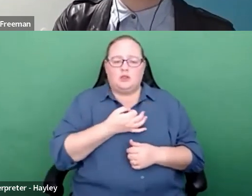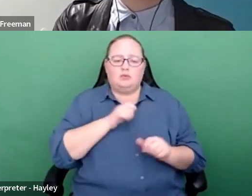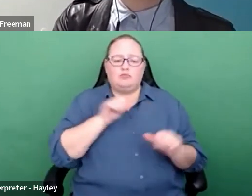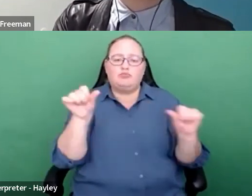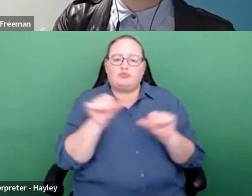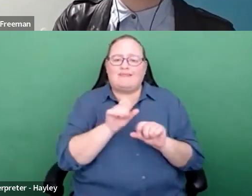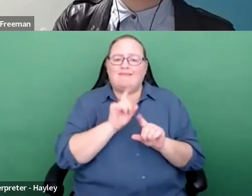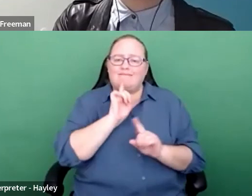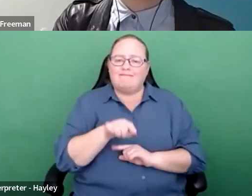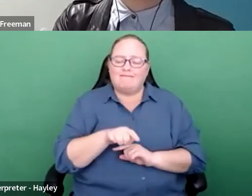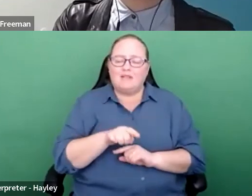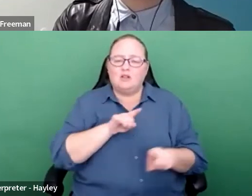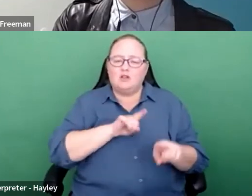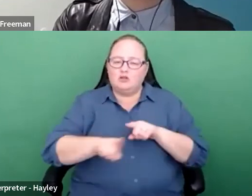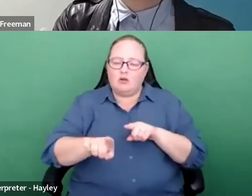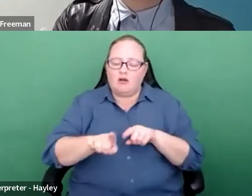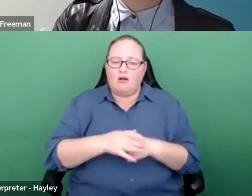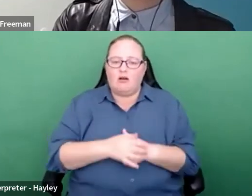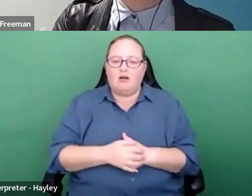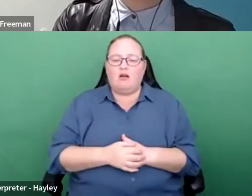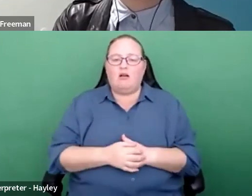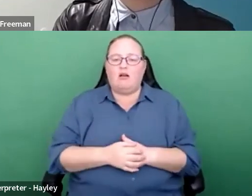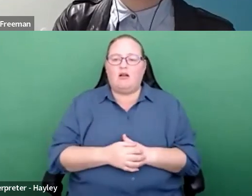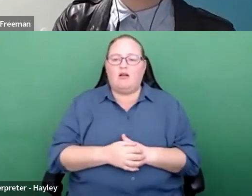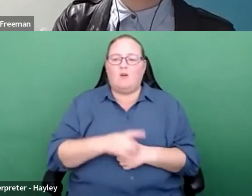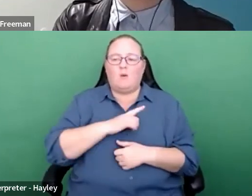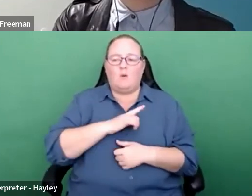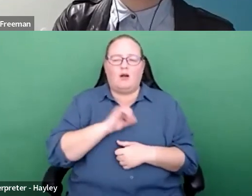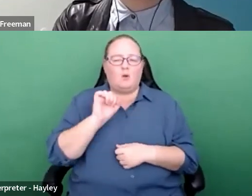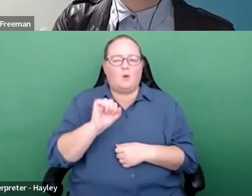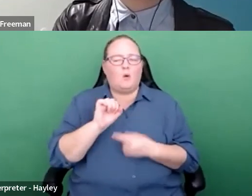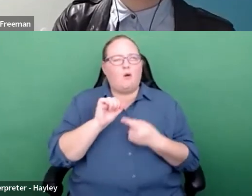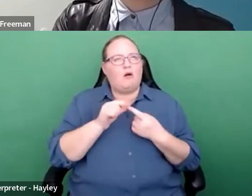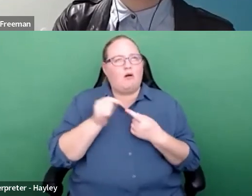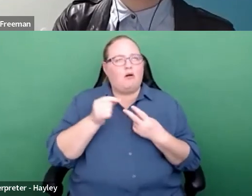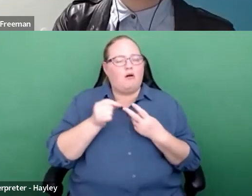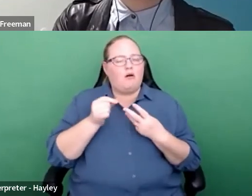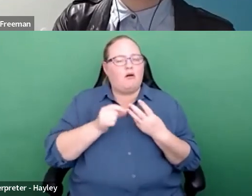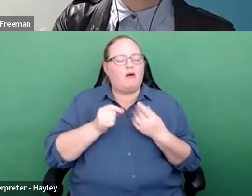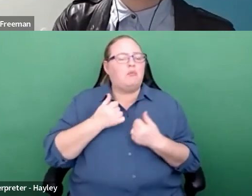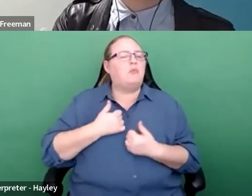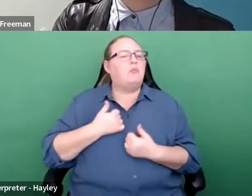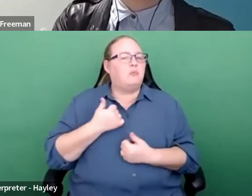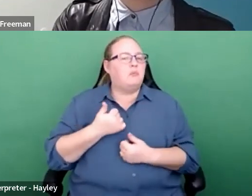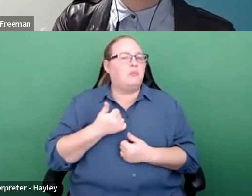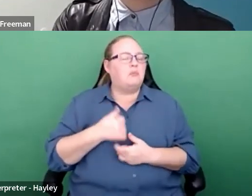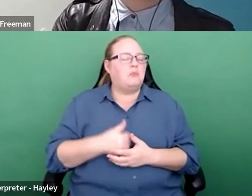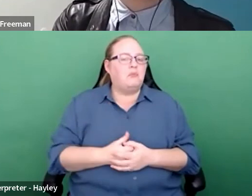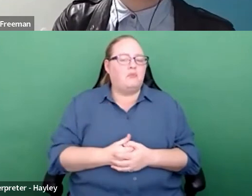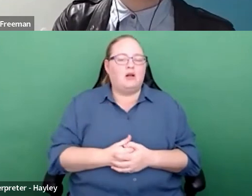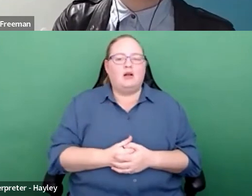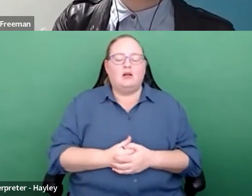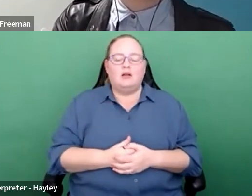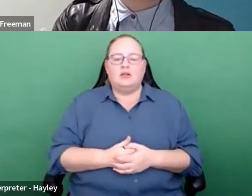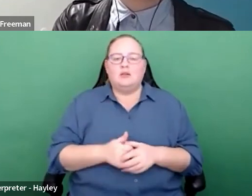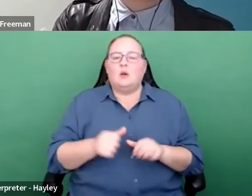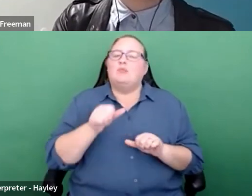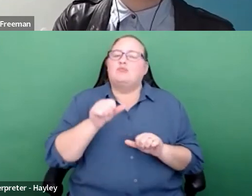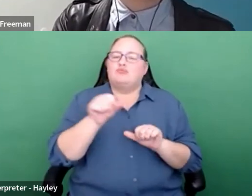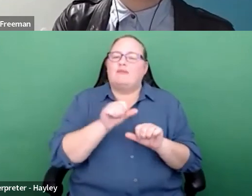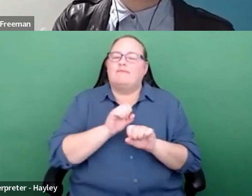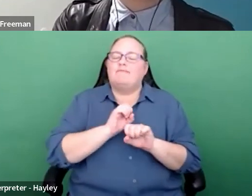because I quite like your insights, to be honest. To keep it brief,